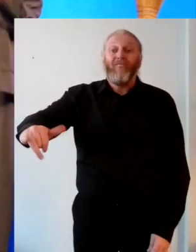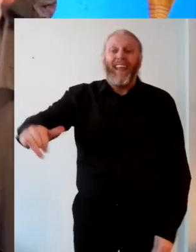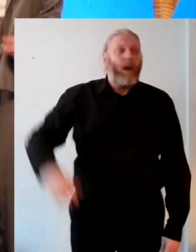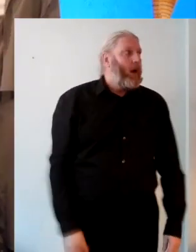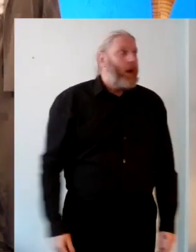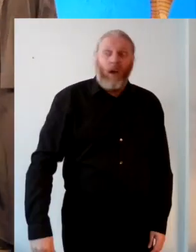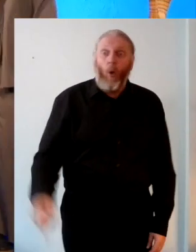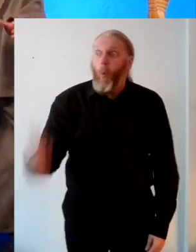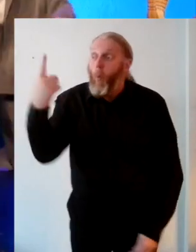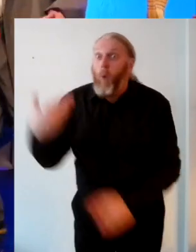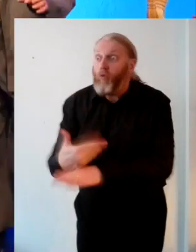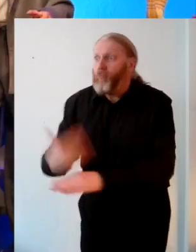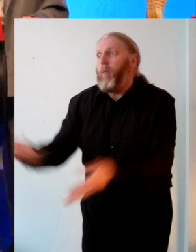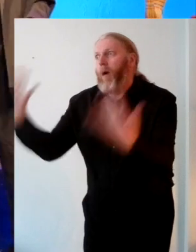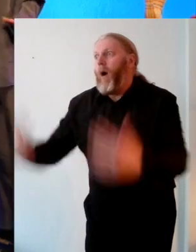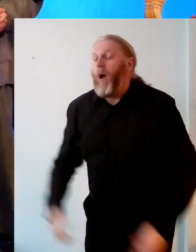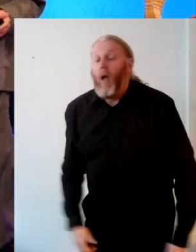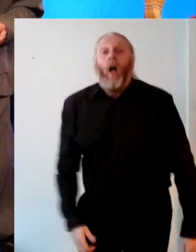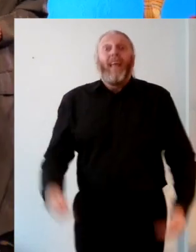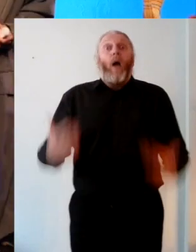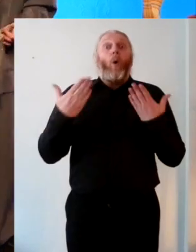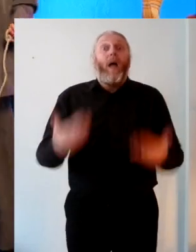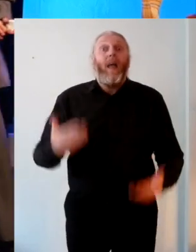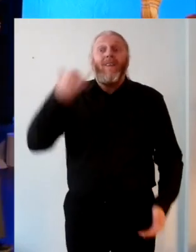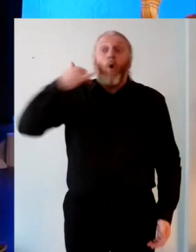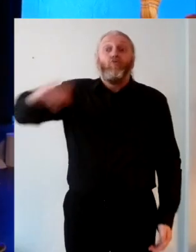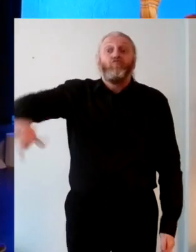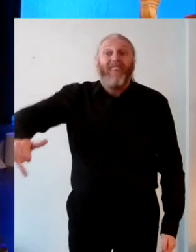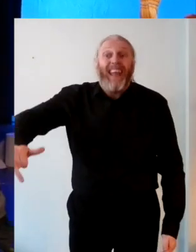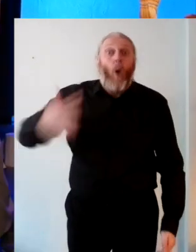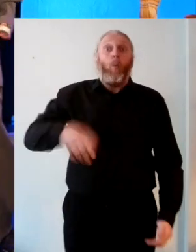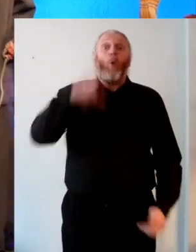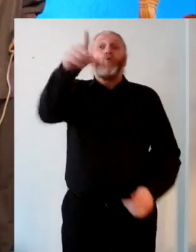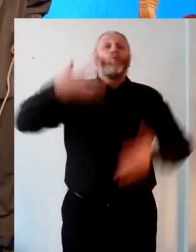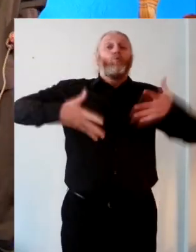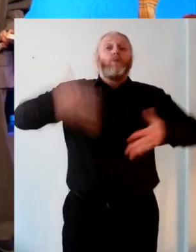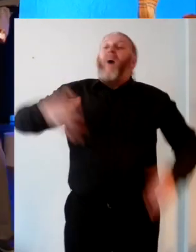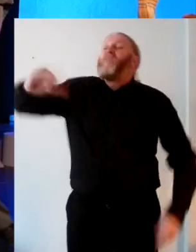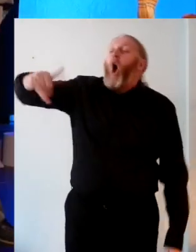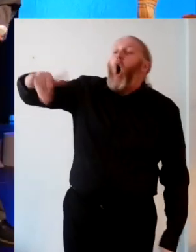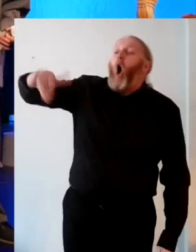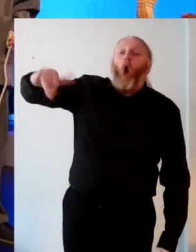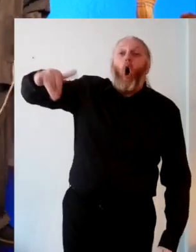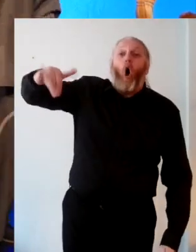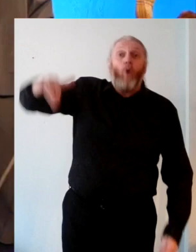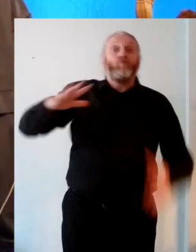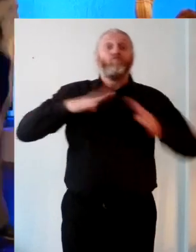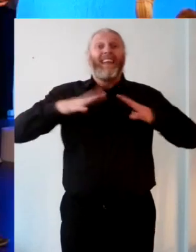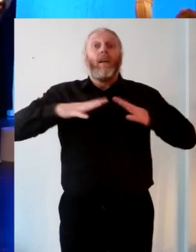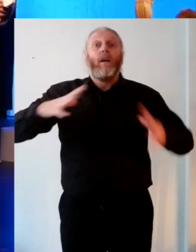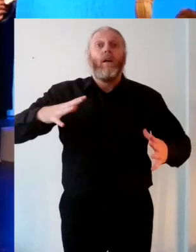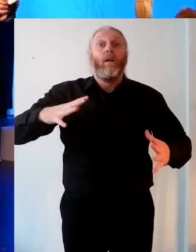He had one job to do. Now, every time the phone rings, I want you all to scream and shout, phone, as loud as you can at home. Let's give it a